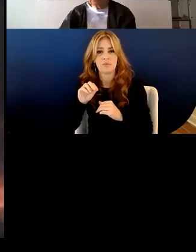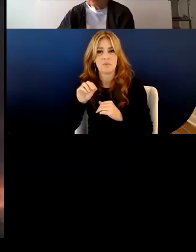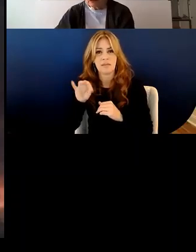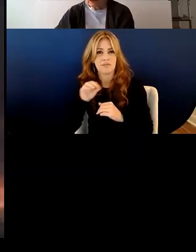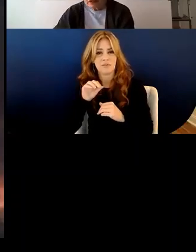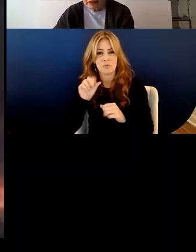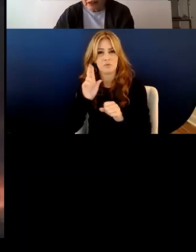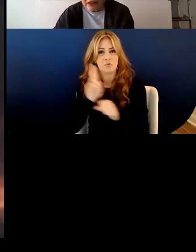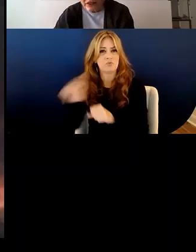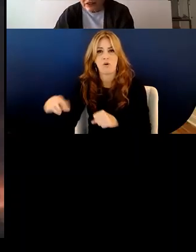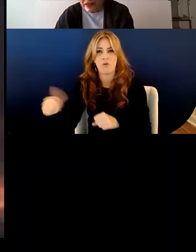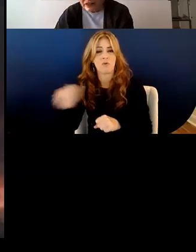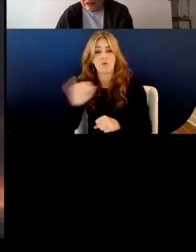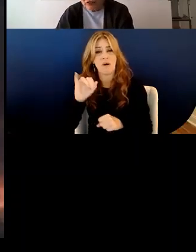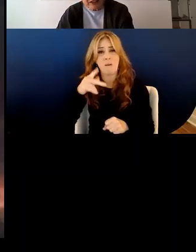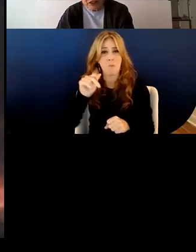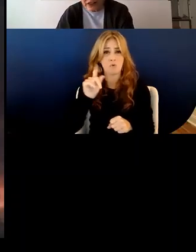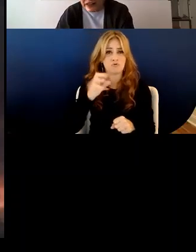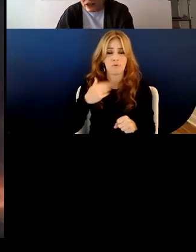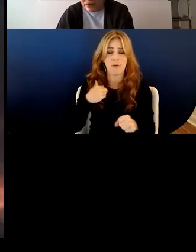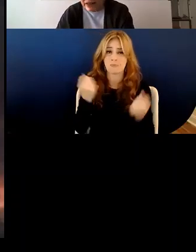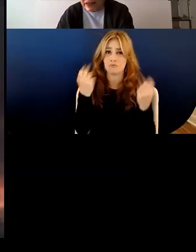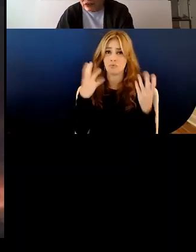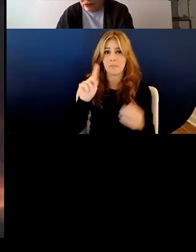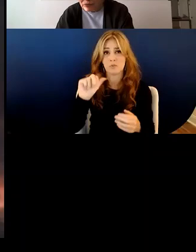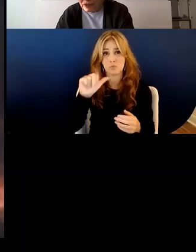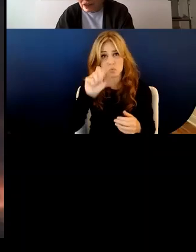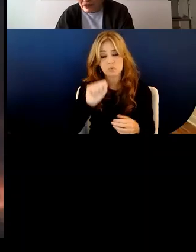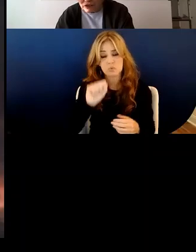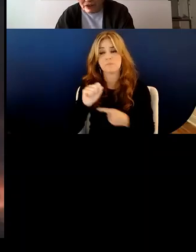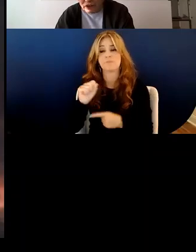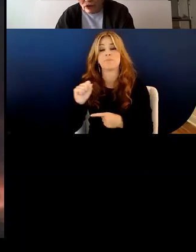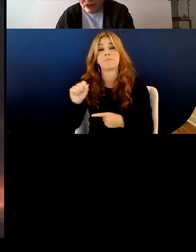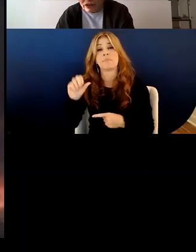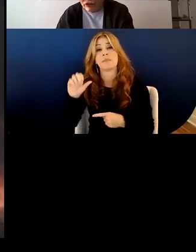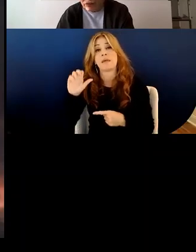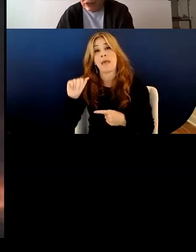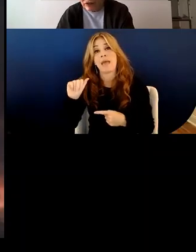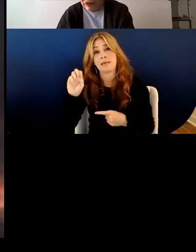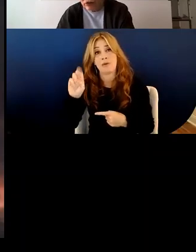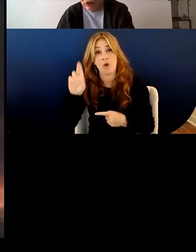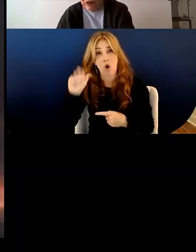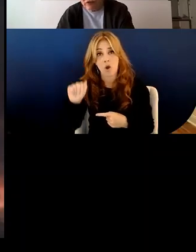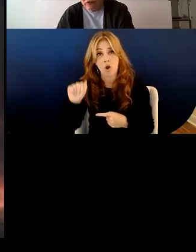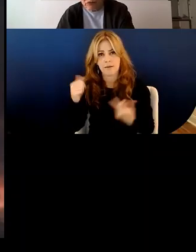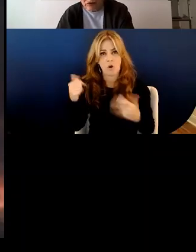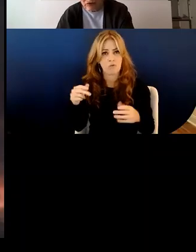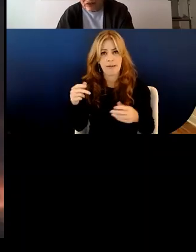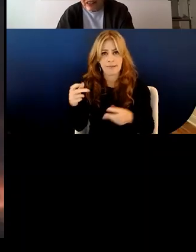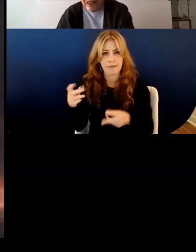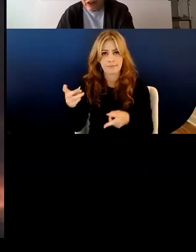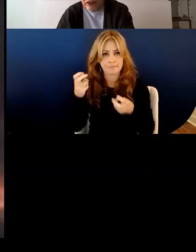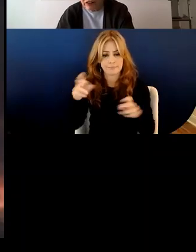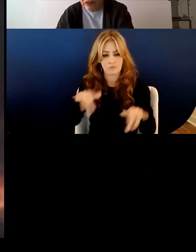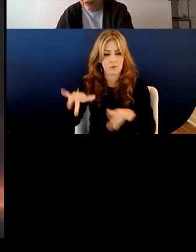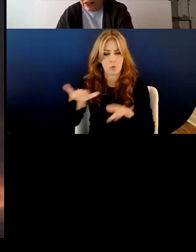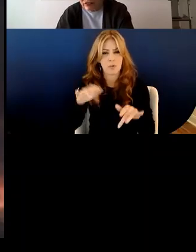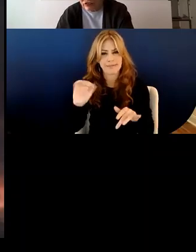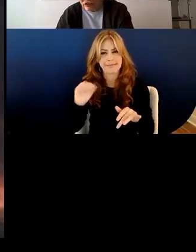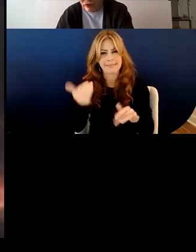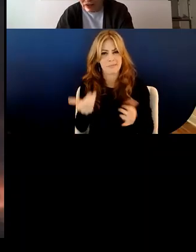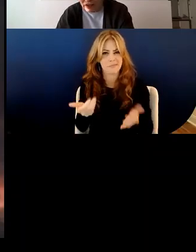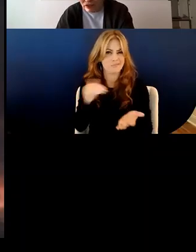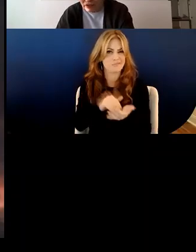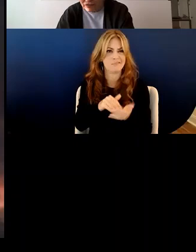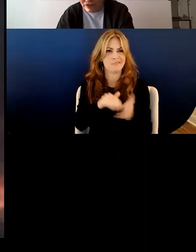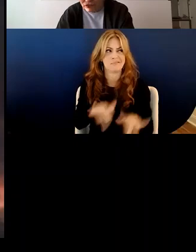include. And anything that is at the AERA annual meeting that's recorded is already recorded. It seems somewhat redundant of that.